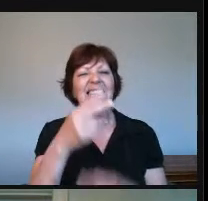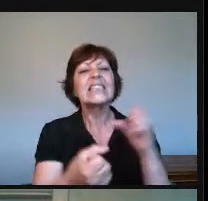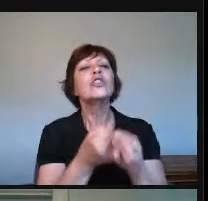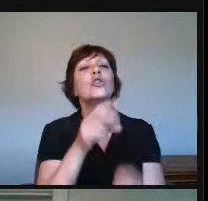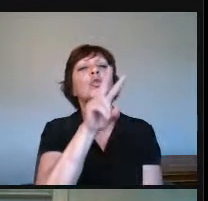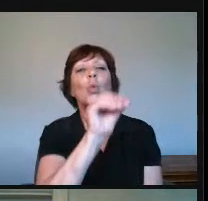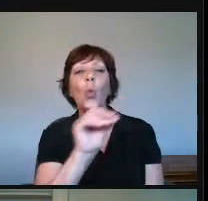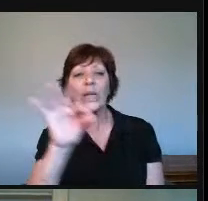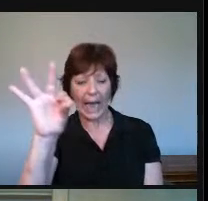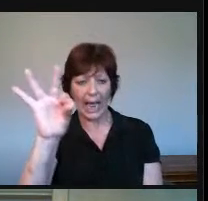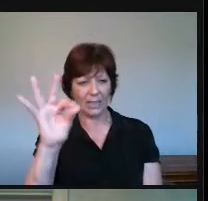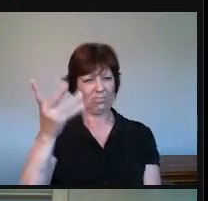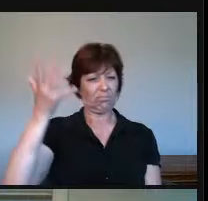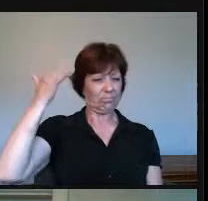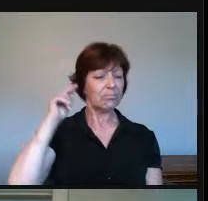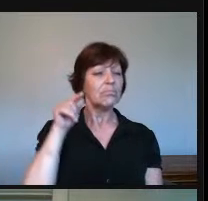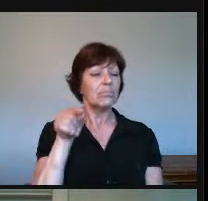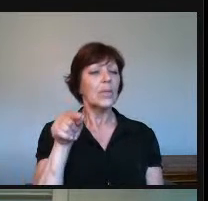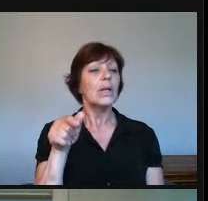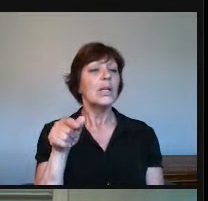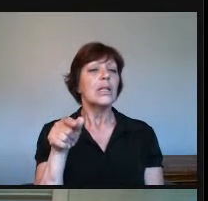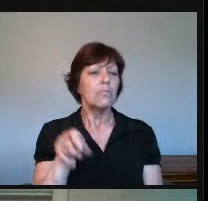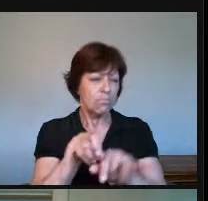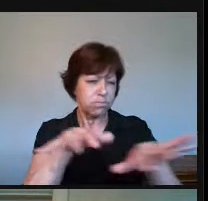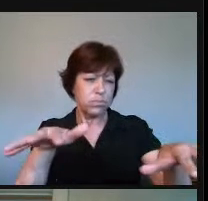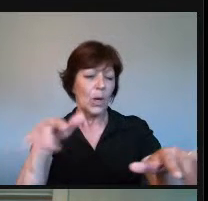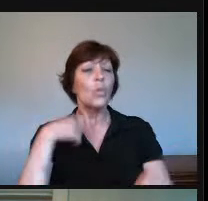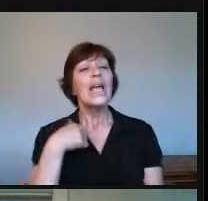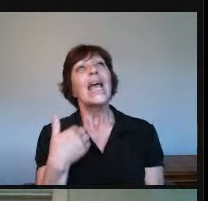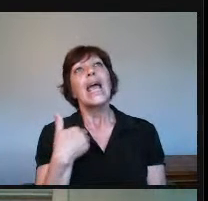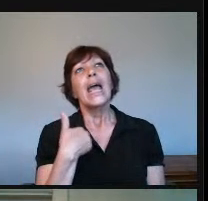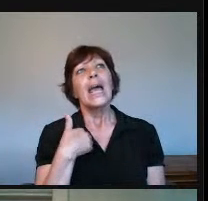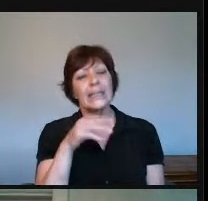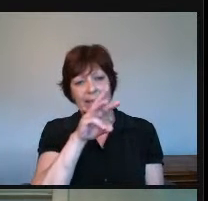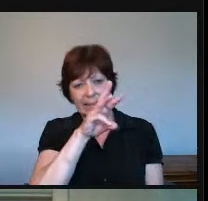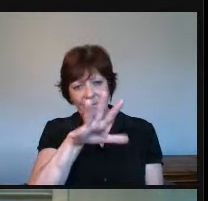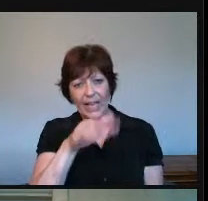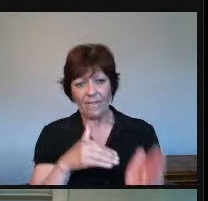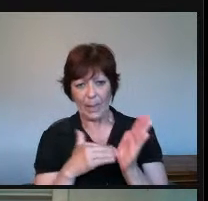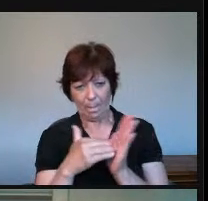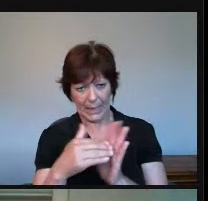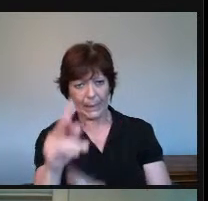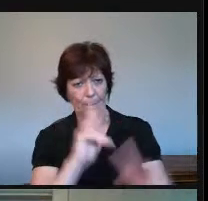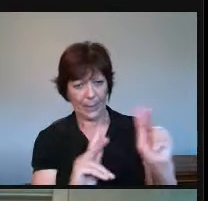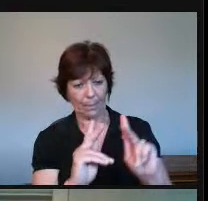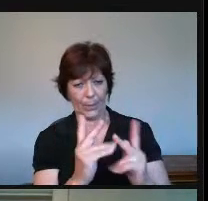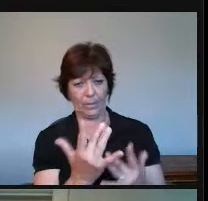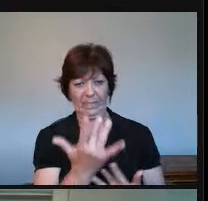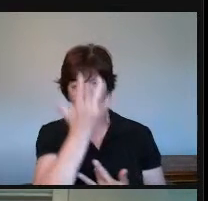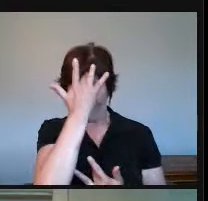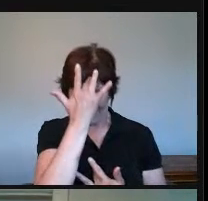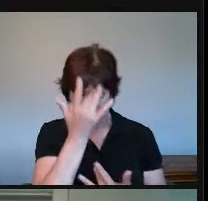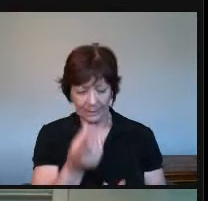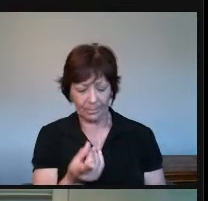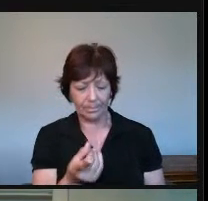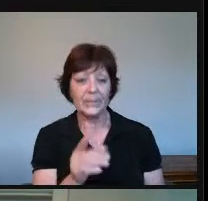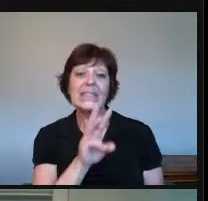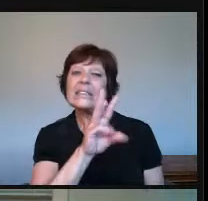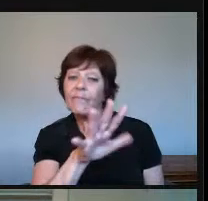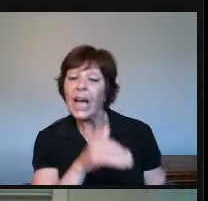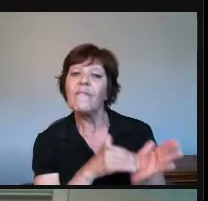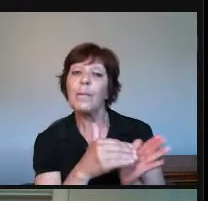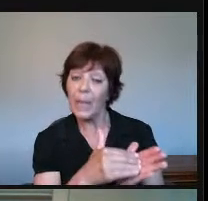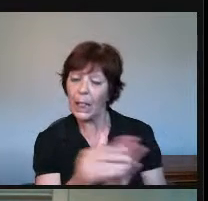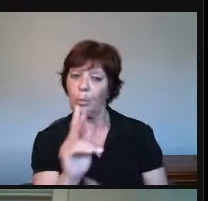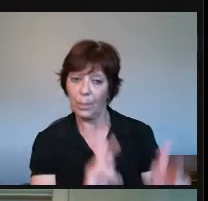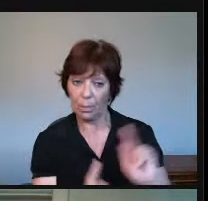2009, we had we only had 65 million people who were infected. 65 million people,